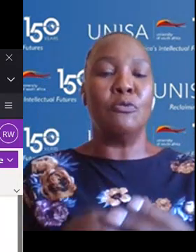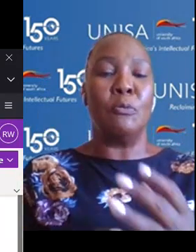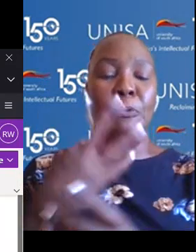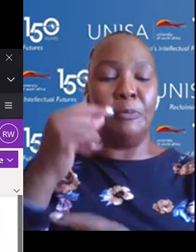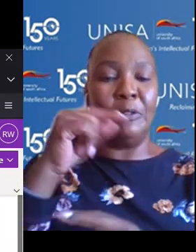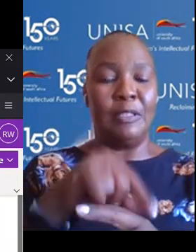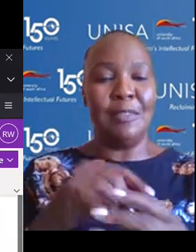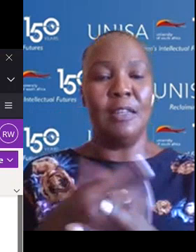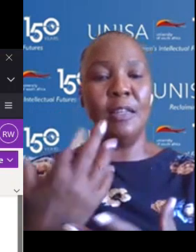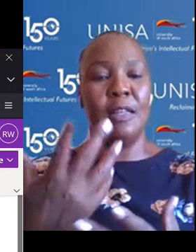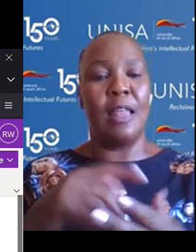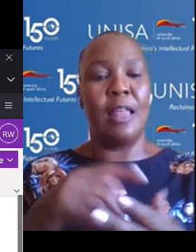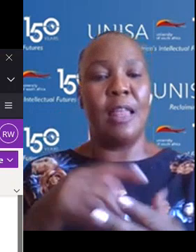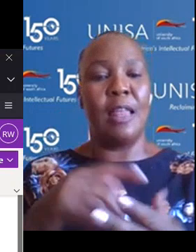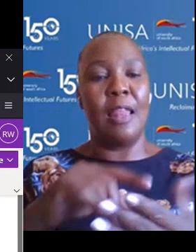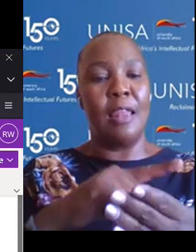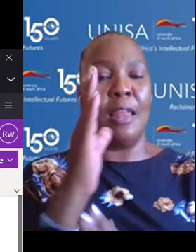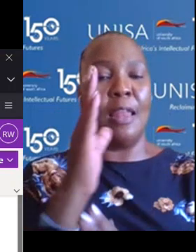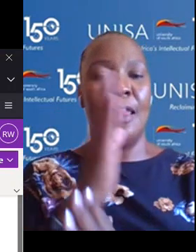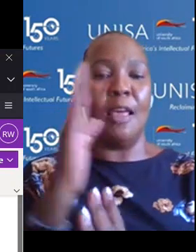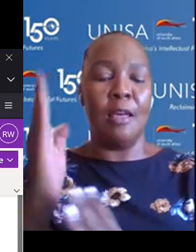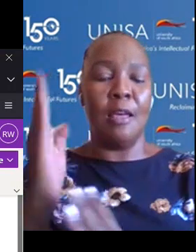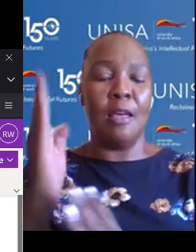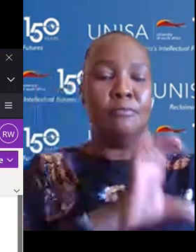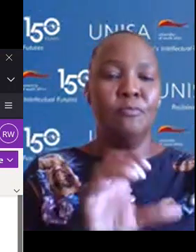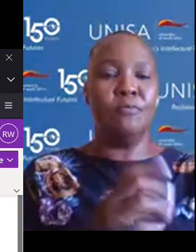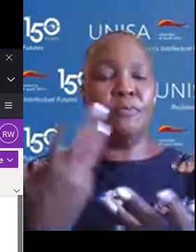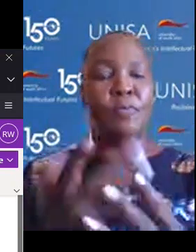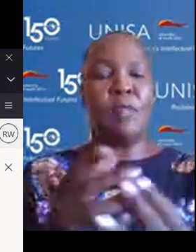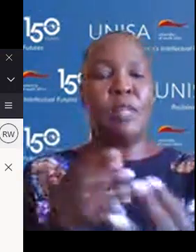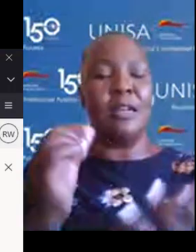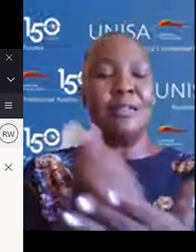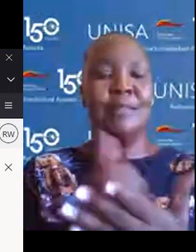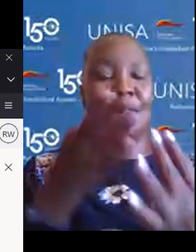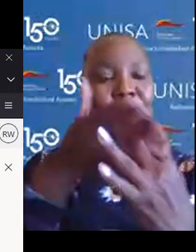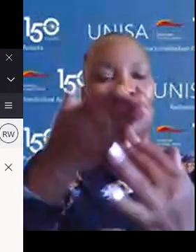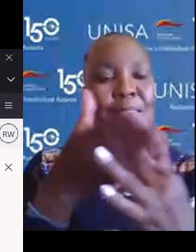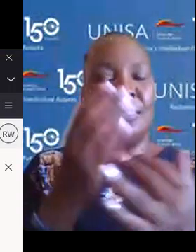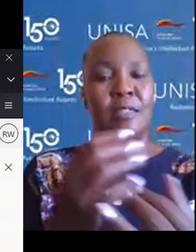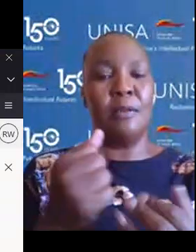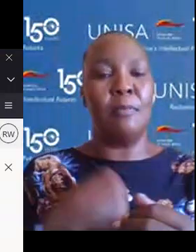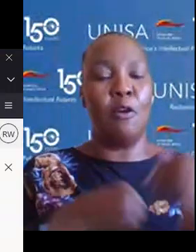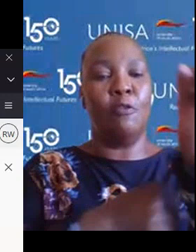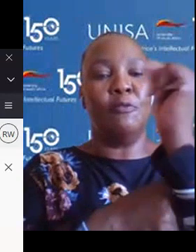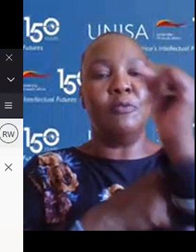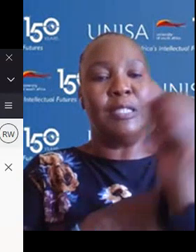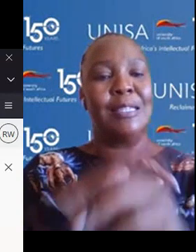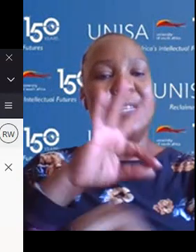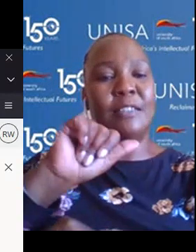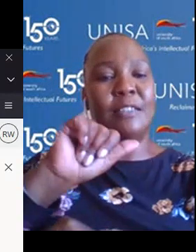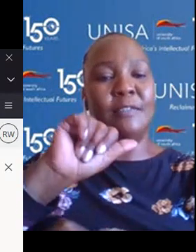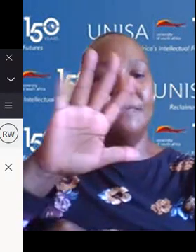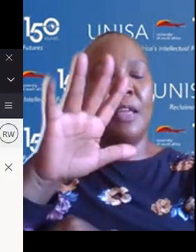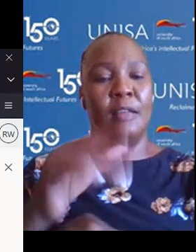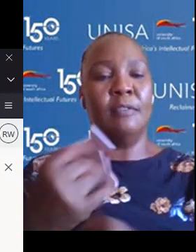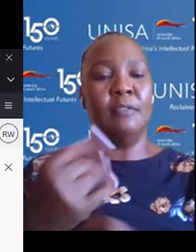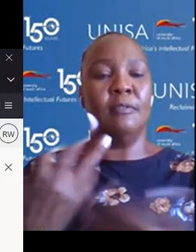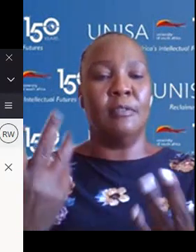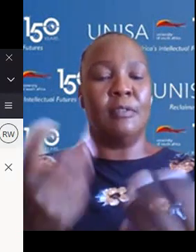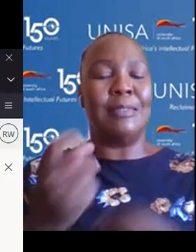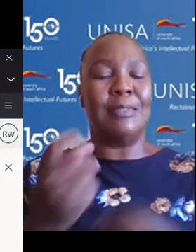go to a lab PC, I sign in with my Microsoft 365 account. I can easily open